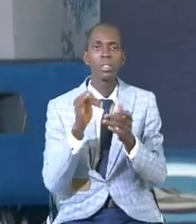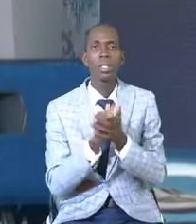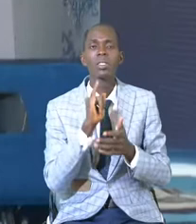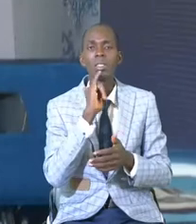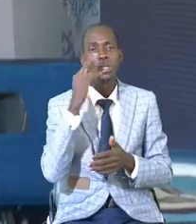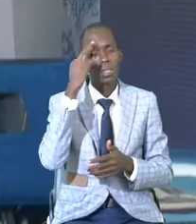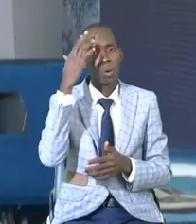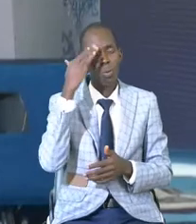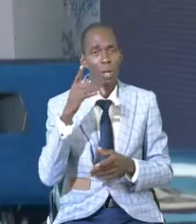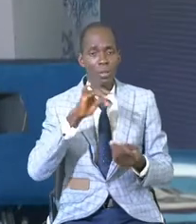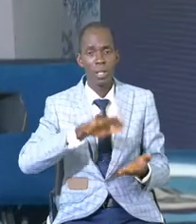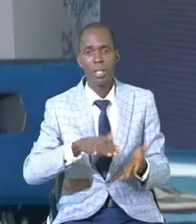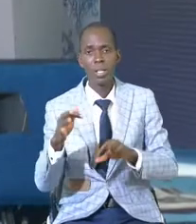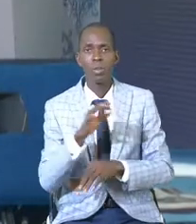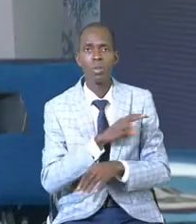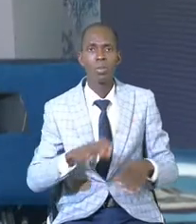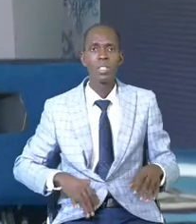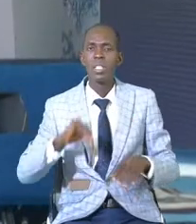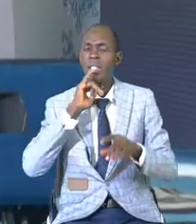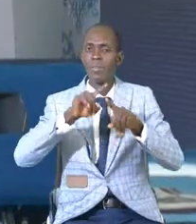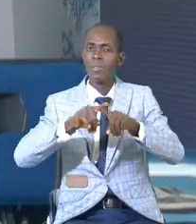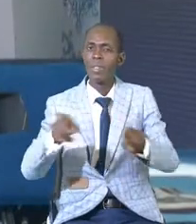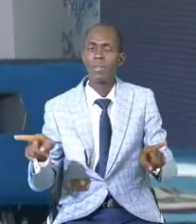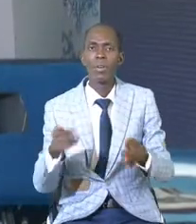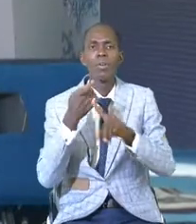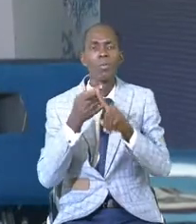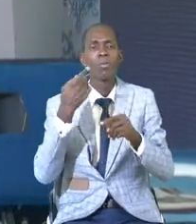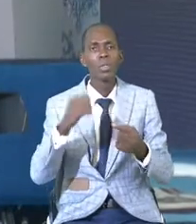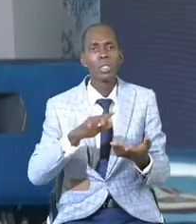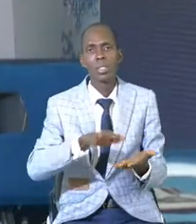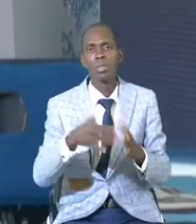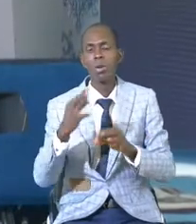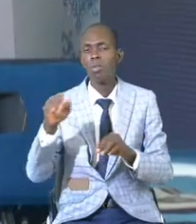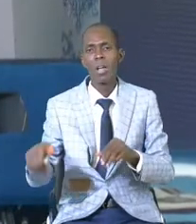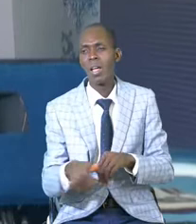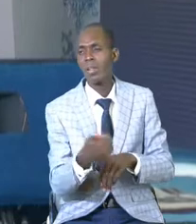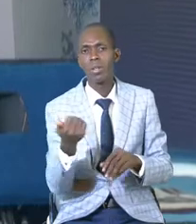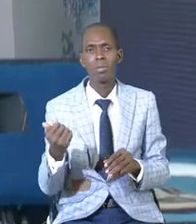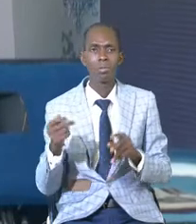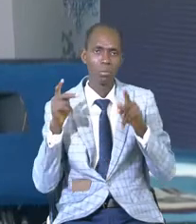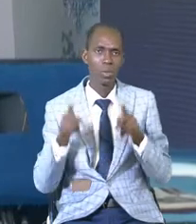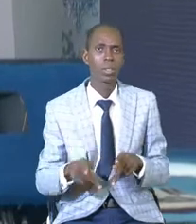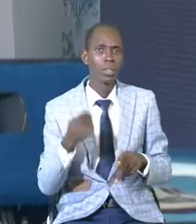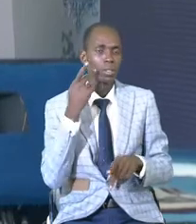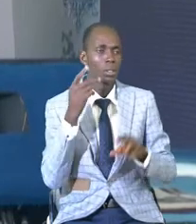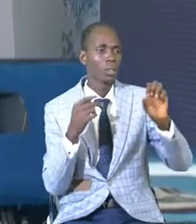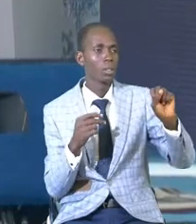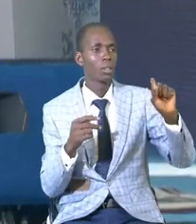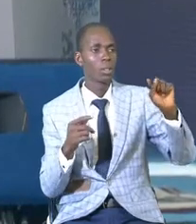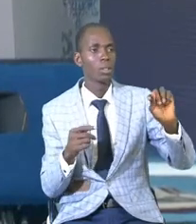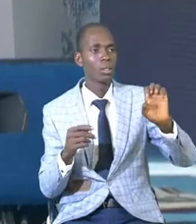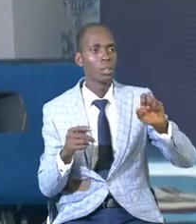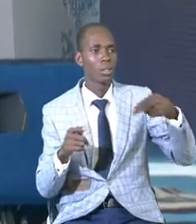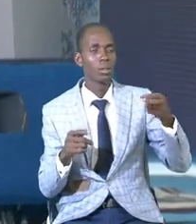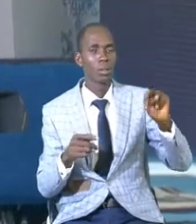of Christ is different from the death of any other person. Look at Stephen. Stephen was stoned to